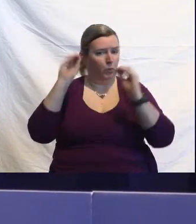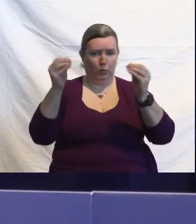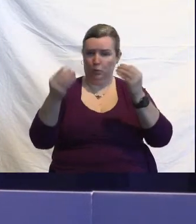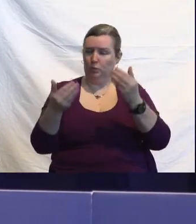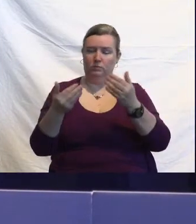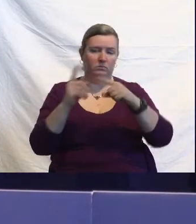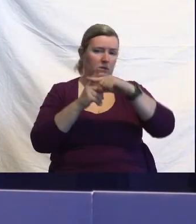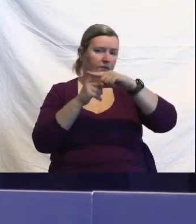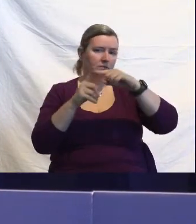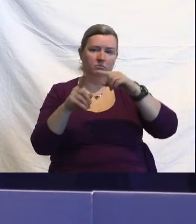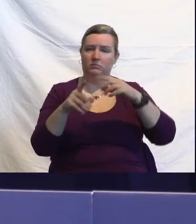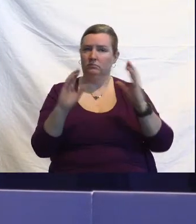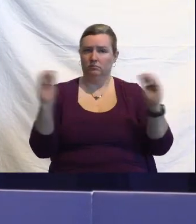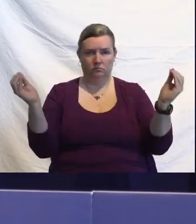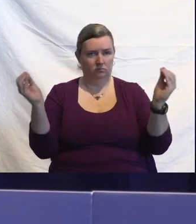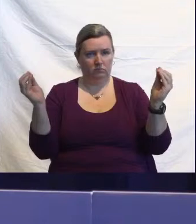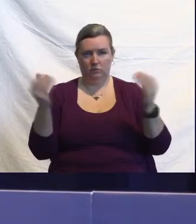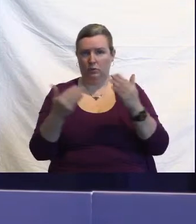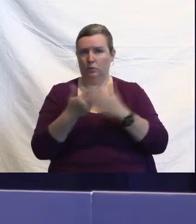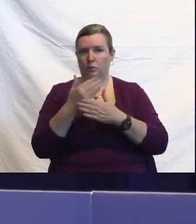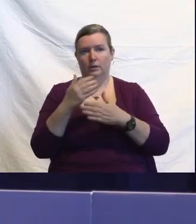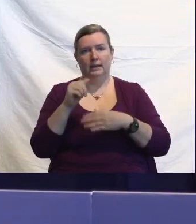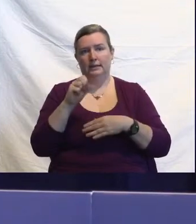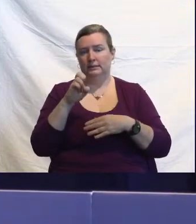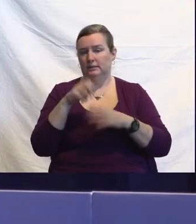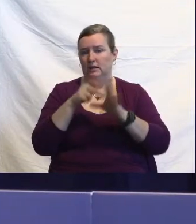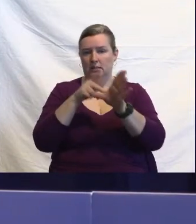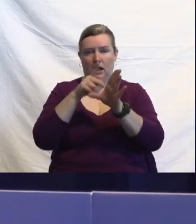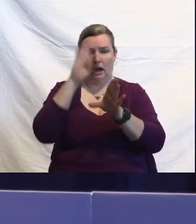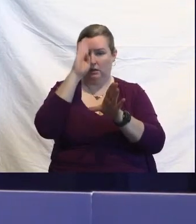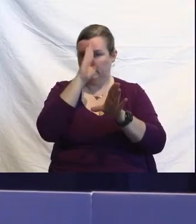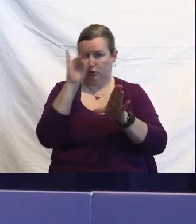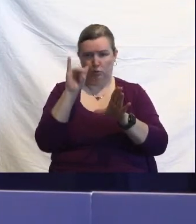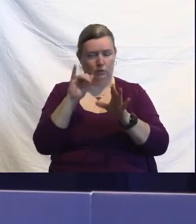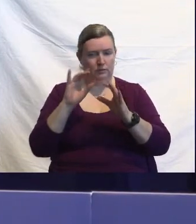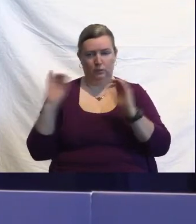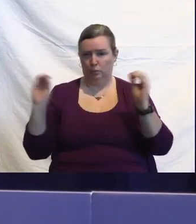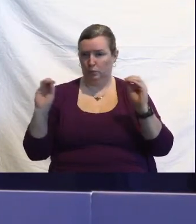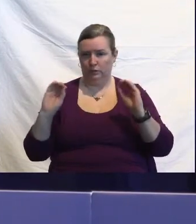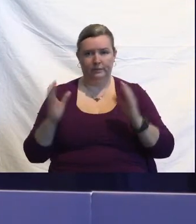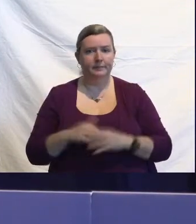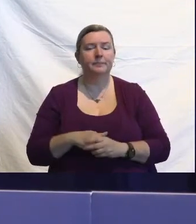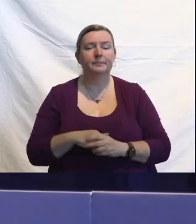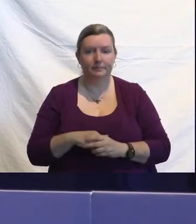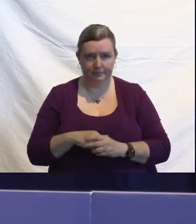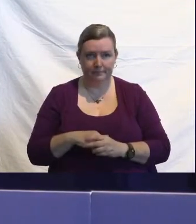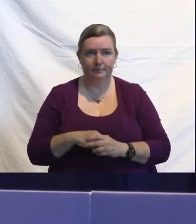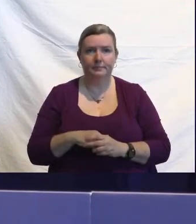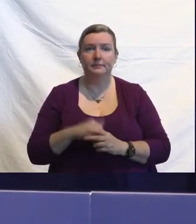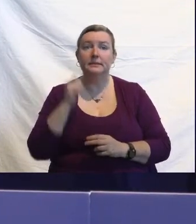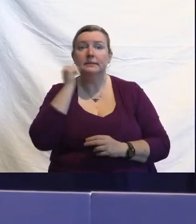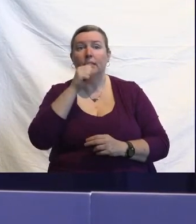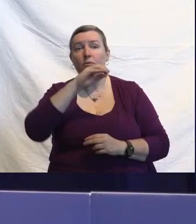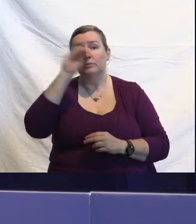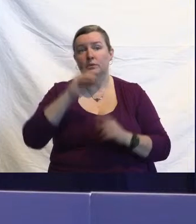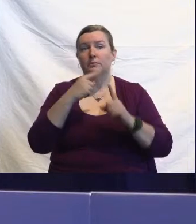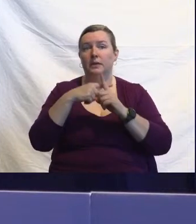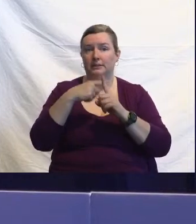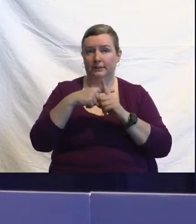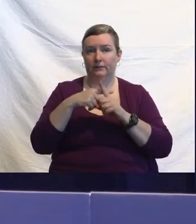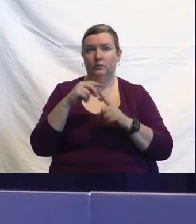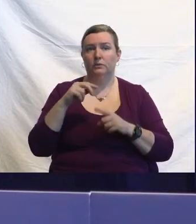and there are no new cases among our patients in our psych hospitals. The daily percent positivity as of November